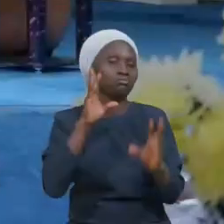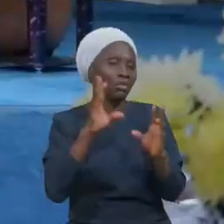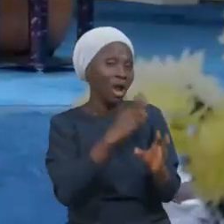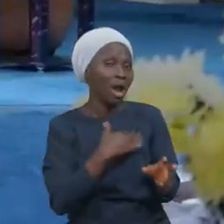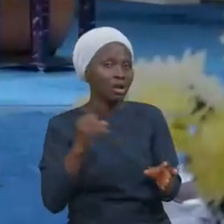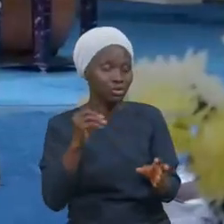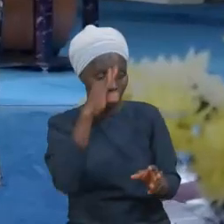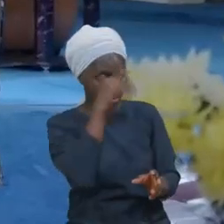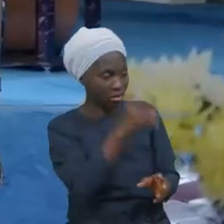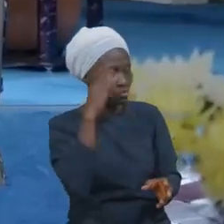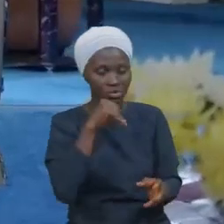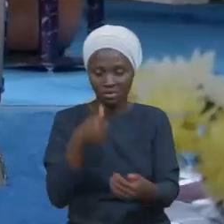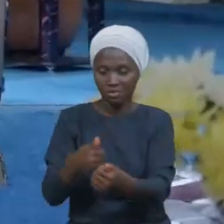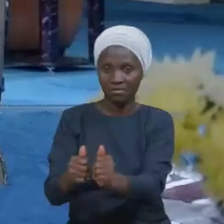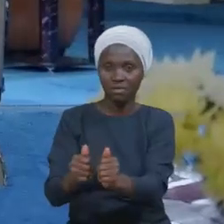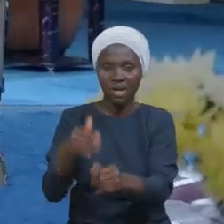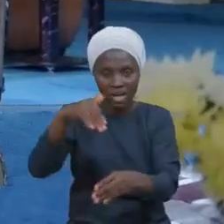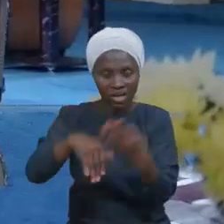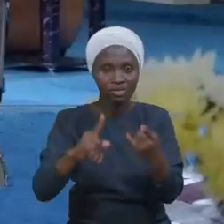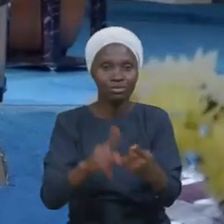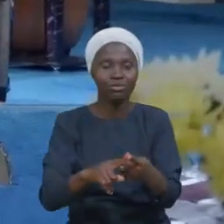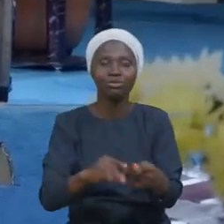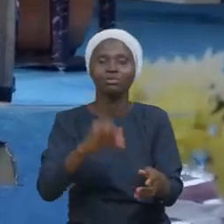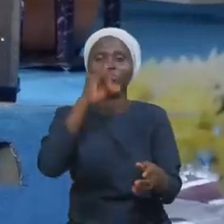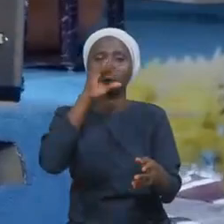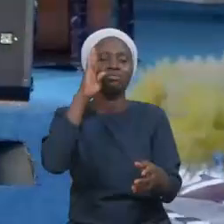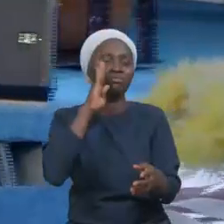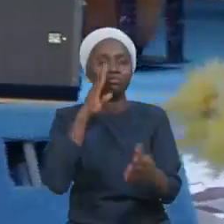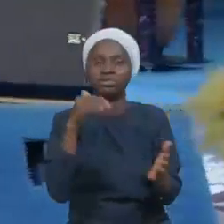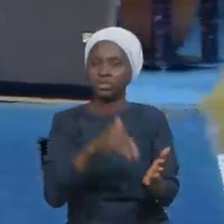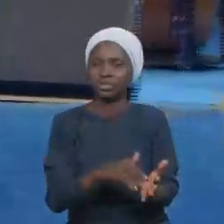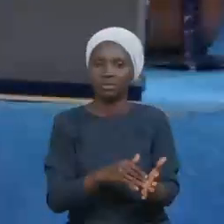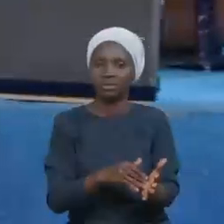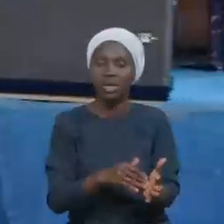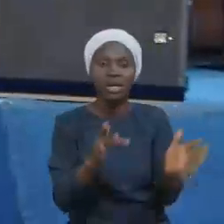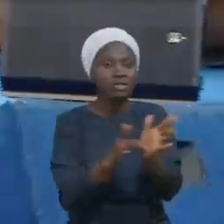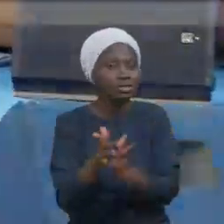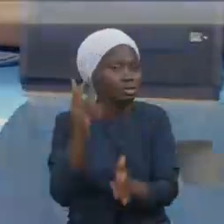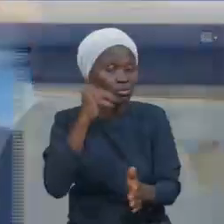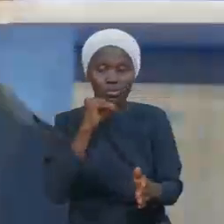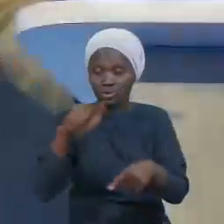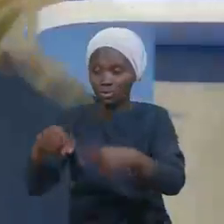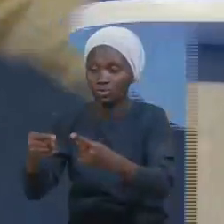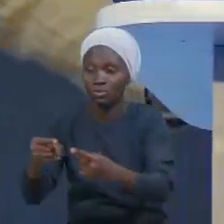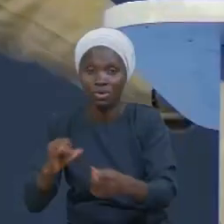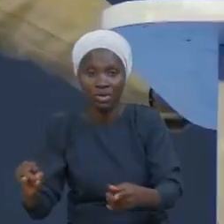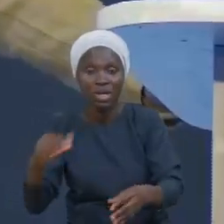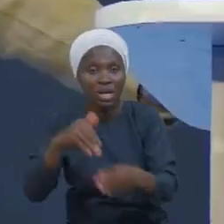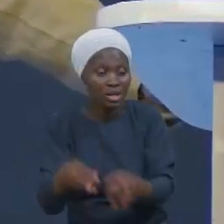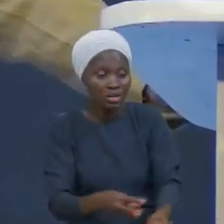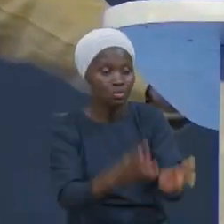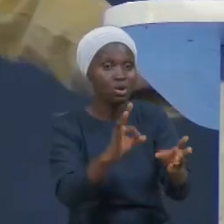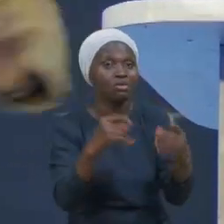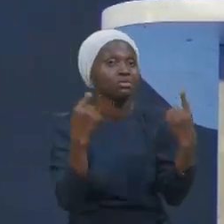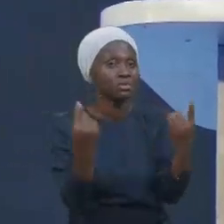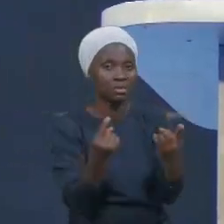he'll not follow into drunkenness. Jesus was not going in the way of